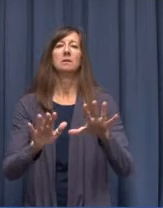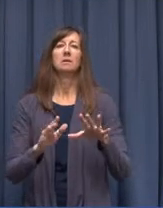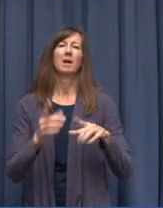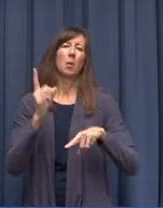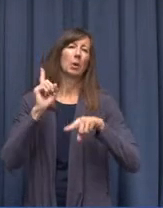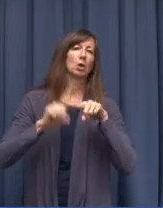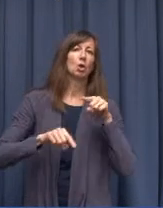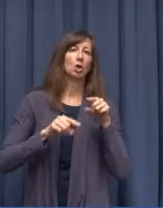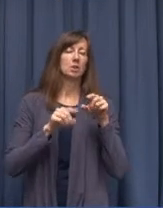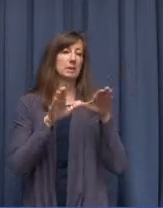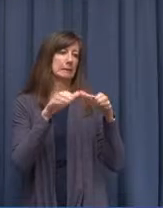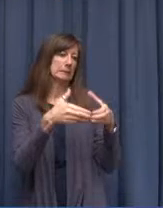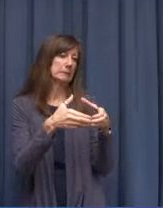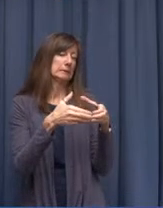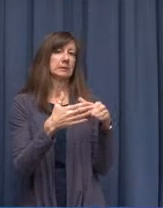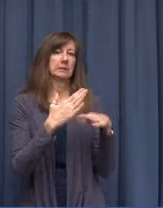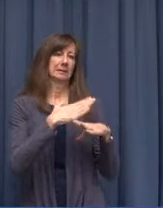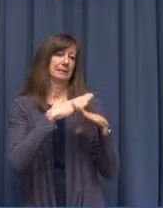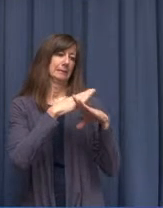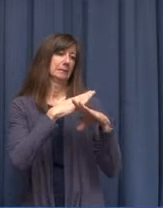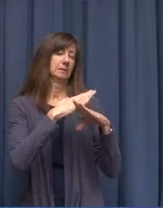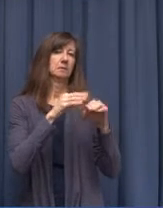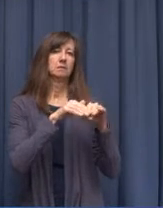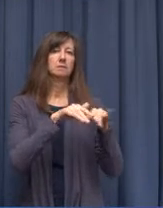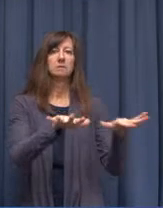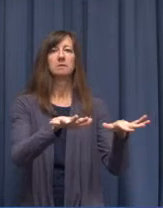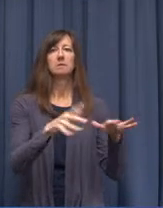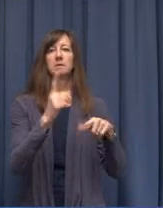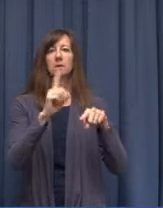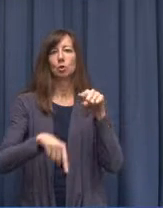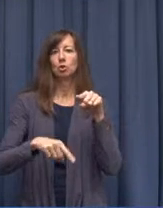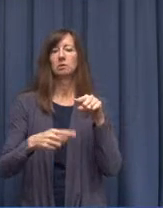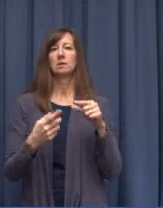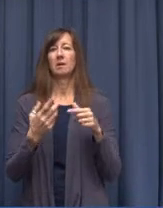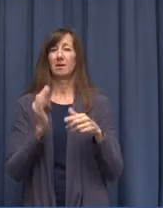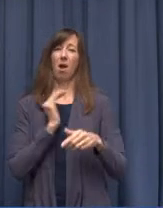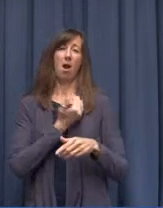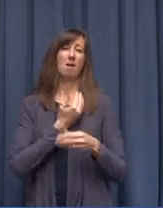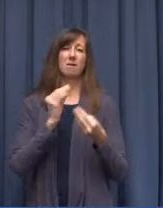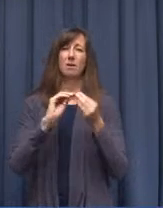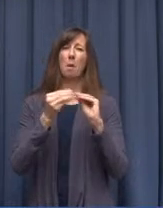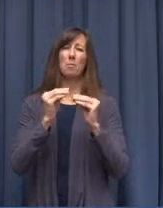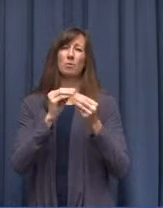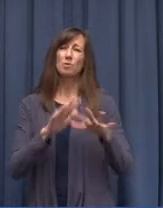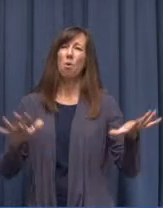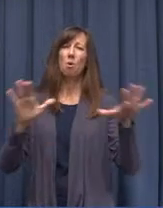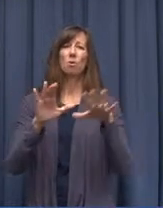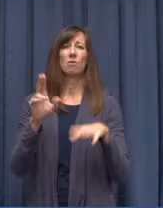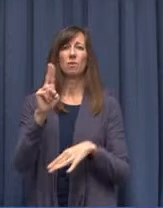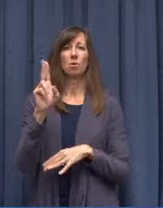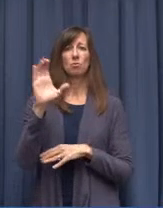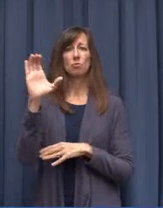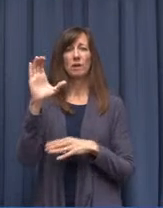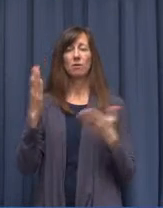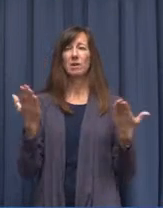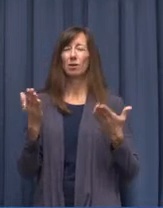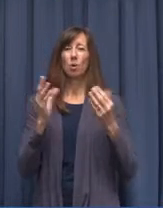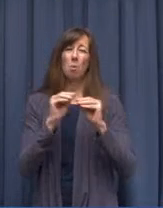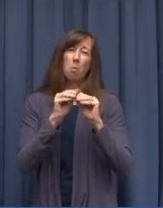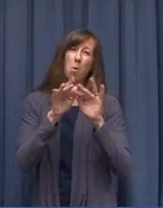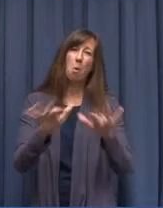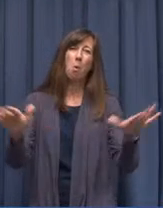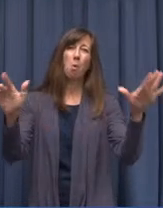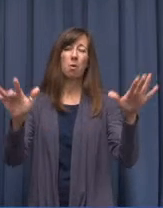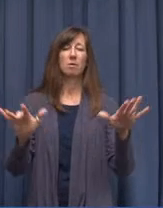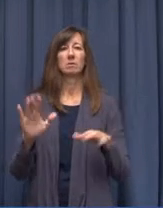or pockets of COVID, and our numbers rapidly escalated, culminating really at the end of April, early May.